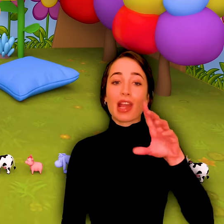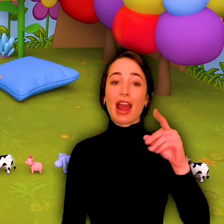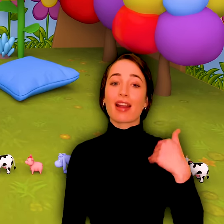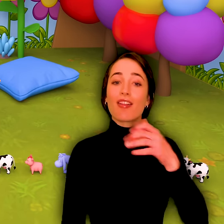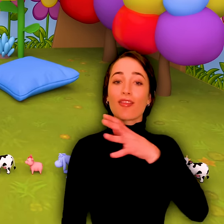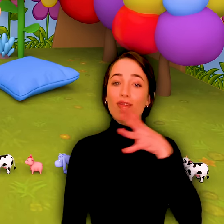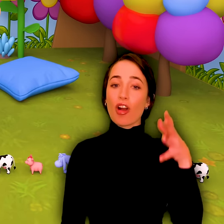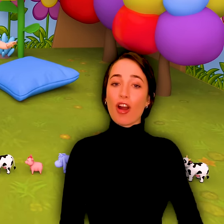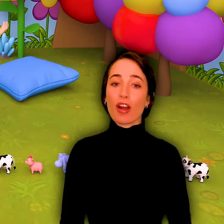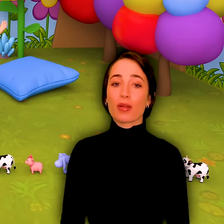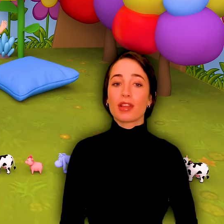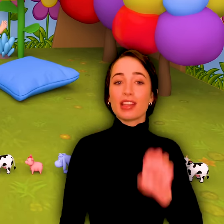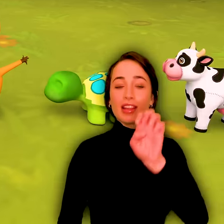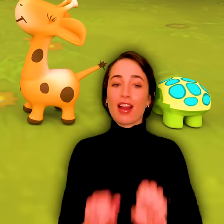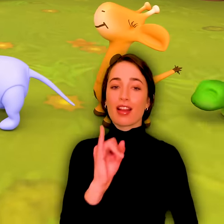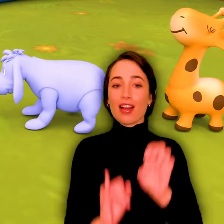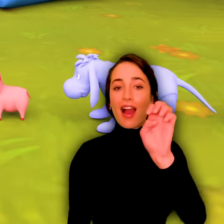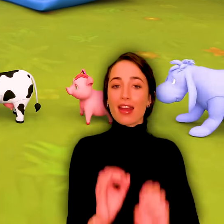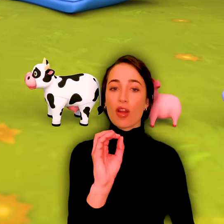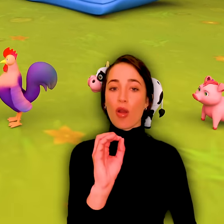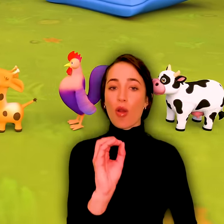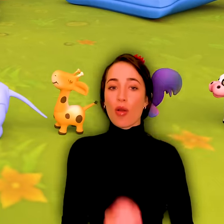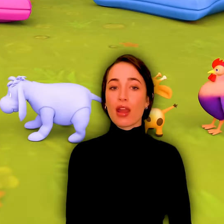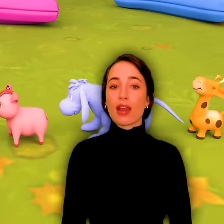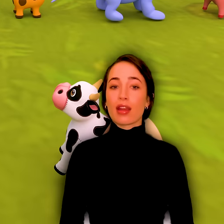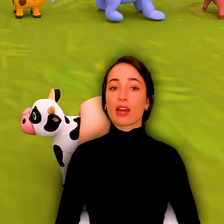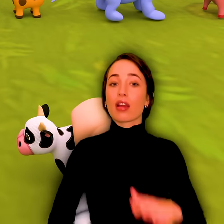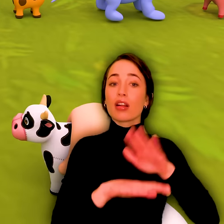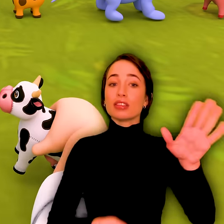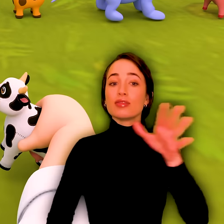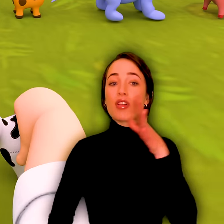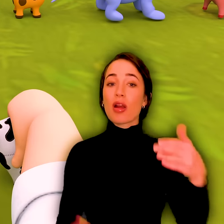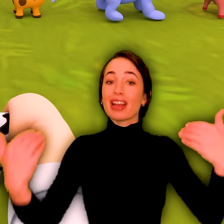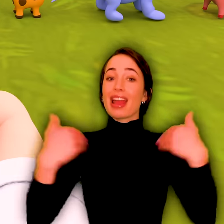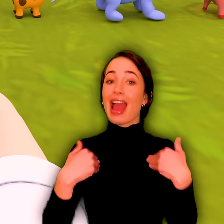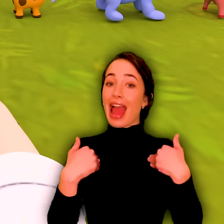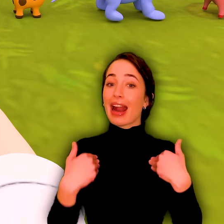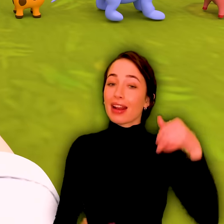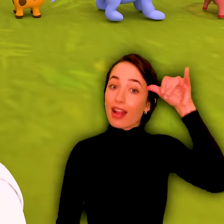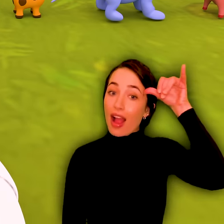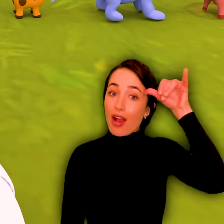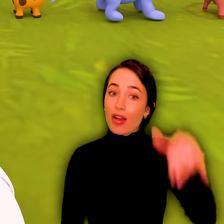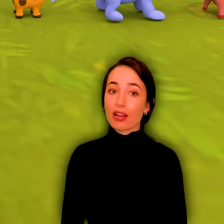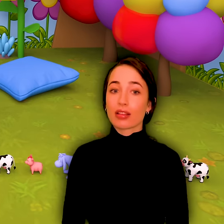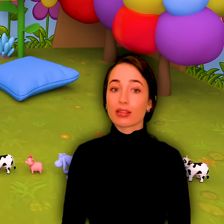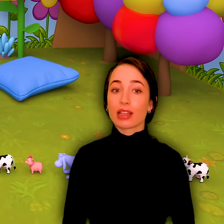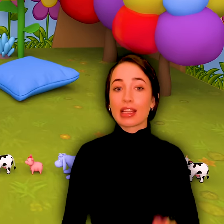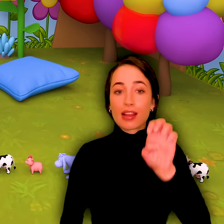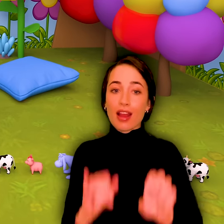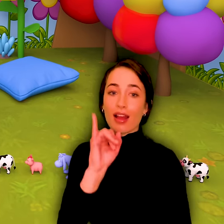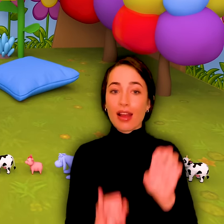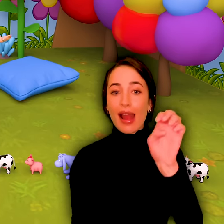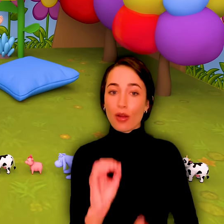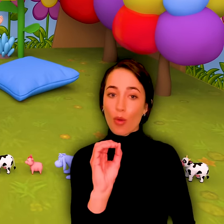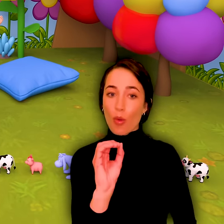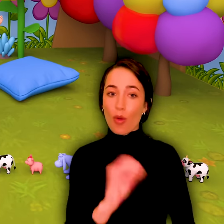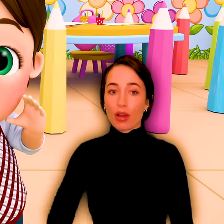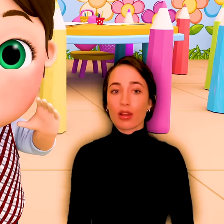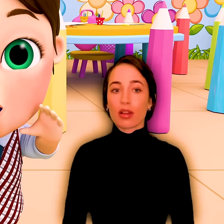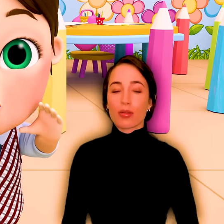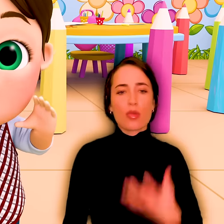old macdonald had a farm e-i-e-i-o and on his farm he had a cow e-i-e-i-o